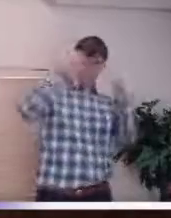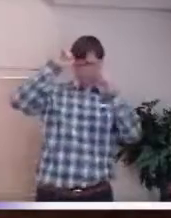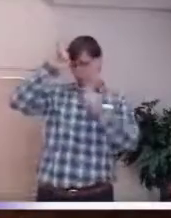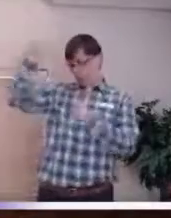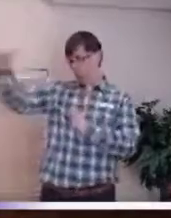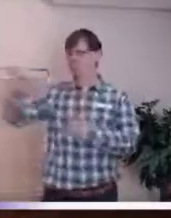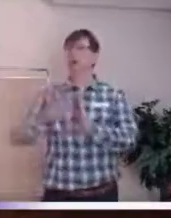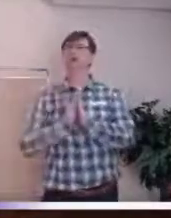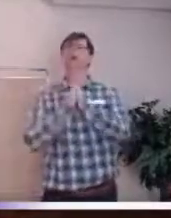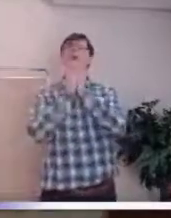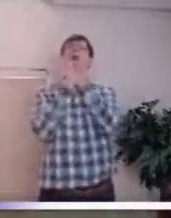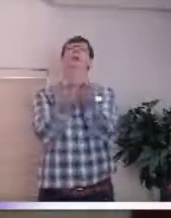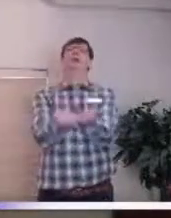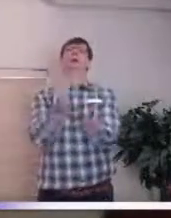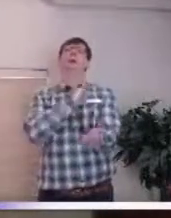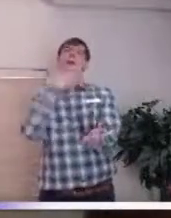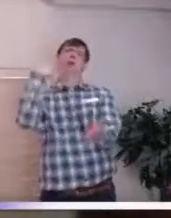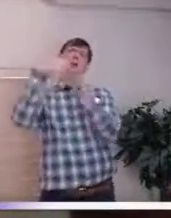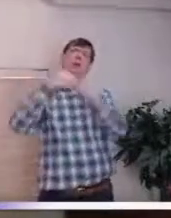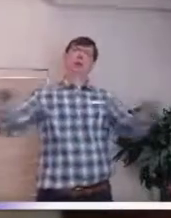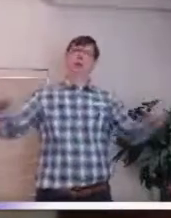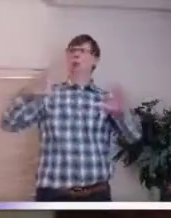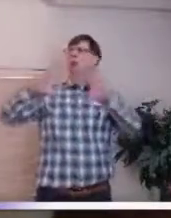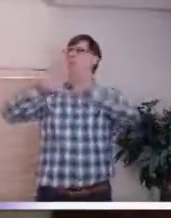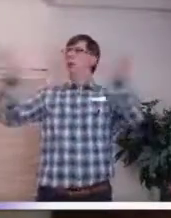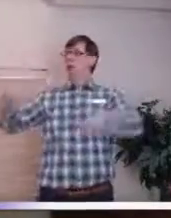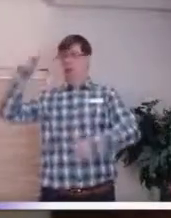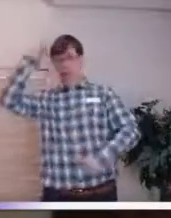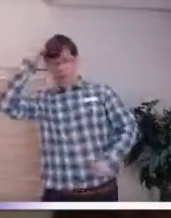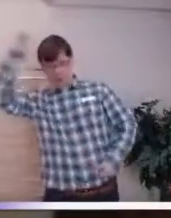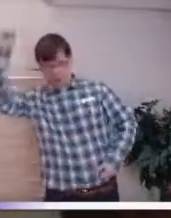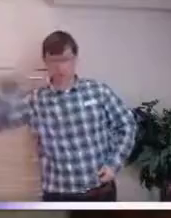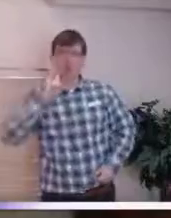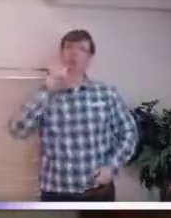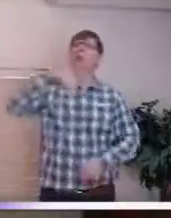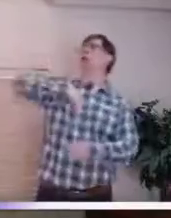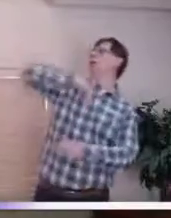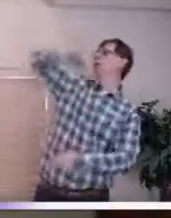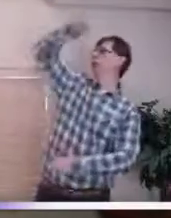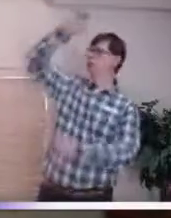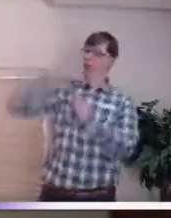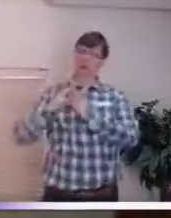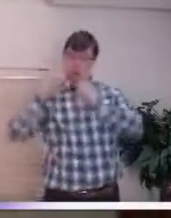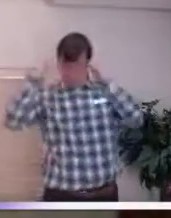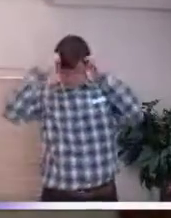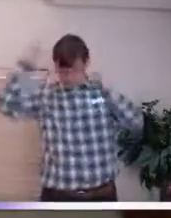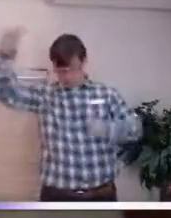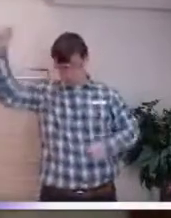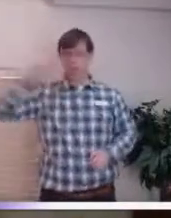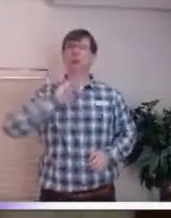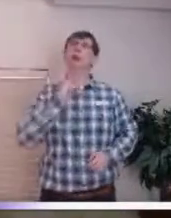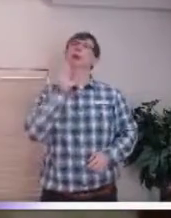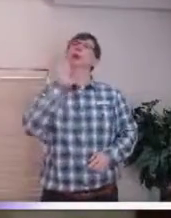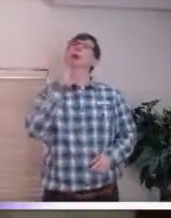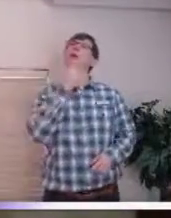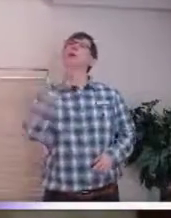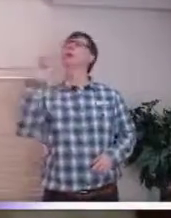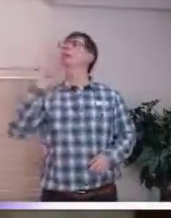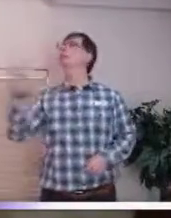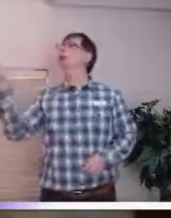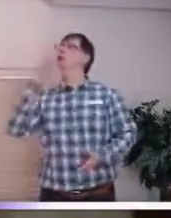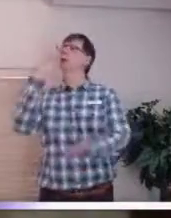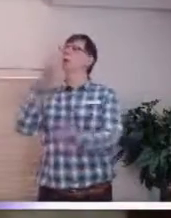books that we have and continue to expand that mind, that spiritual mind. You know, because we have